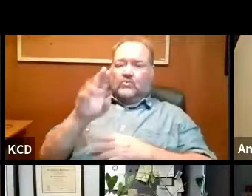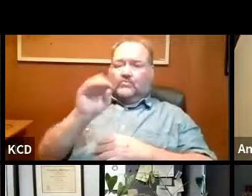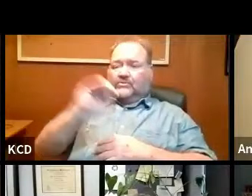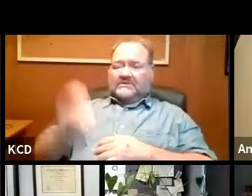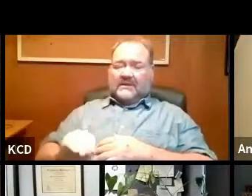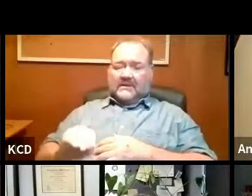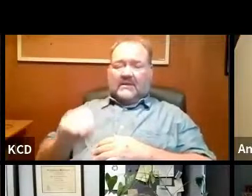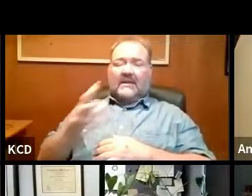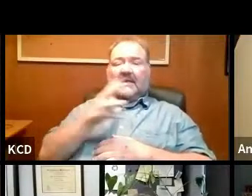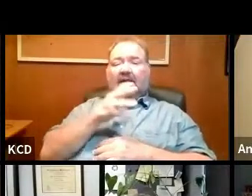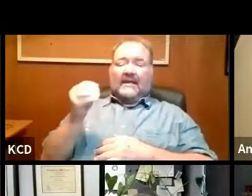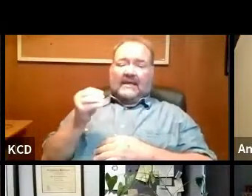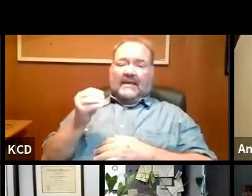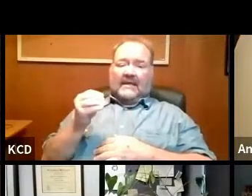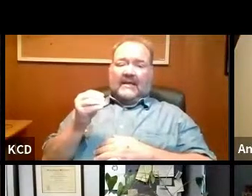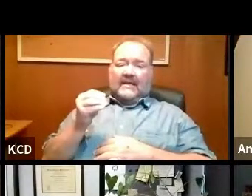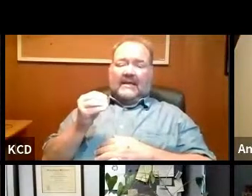and